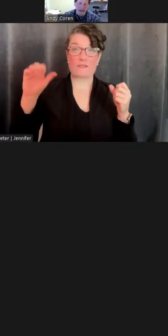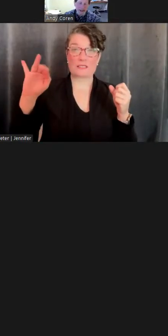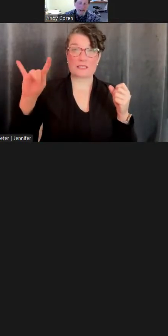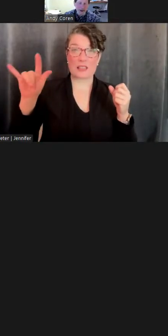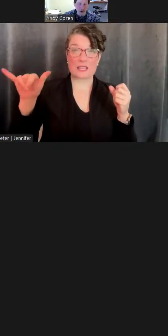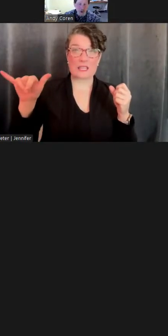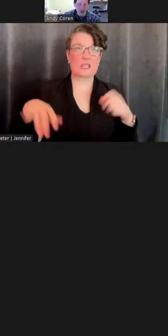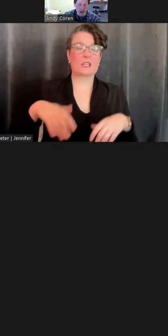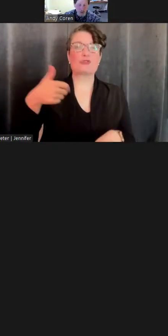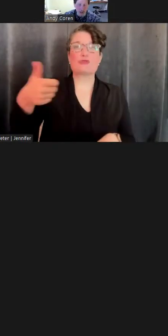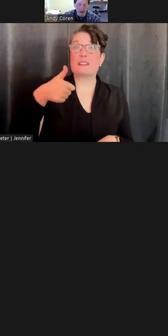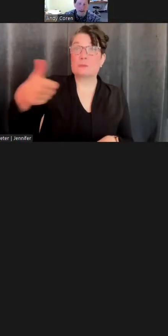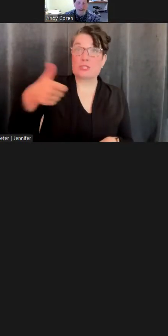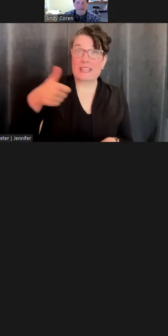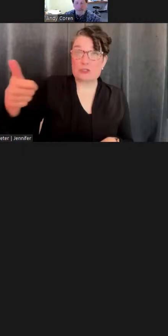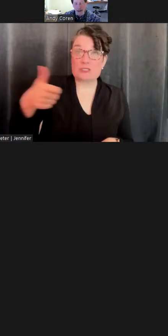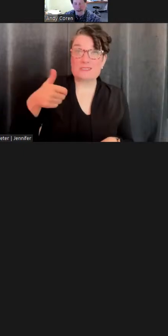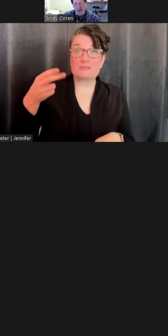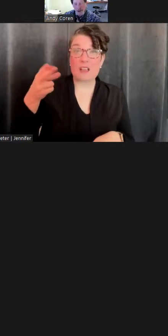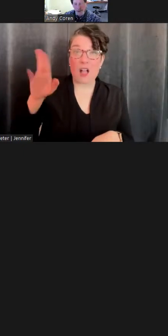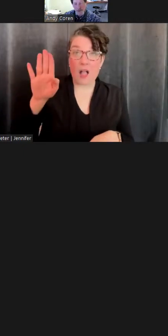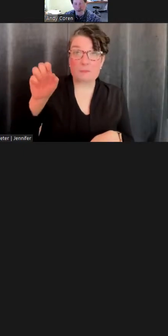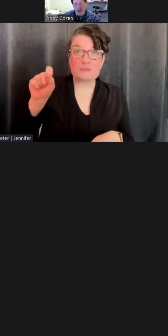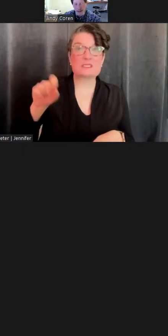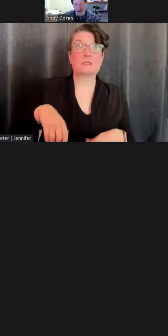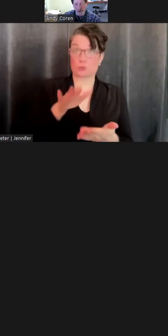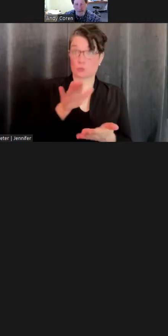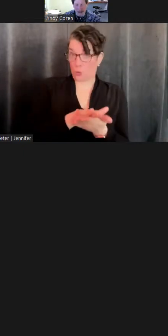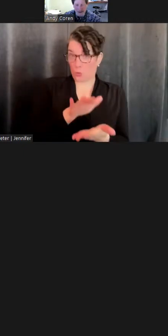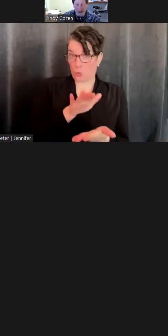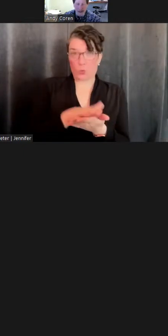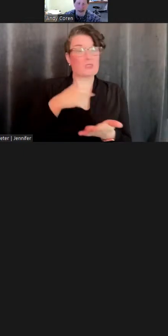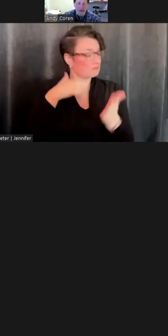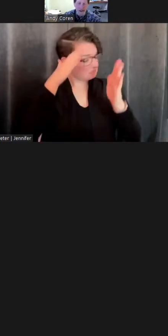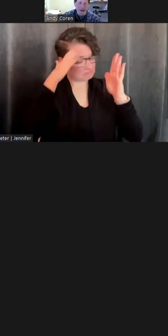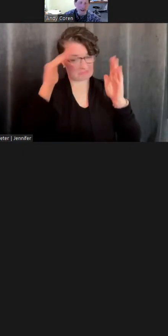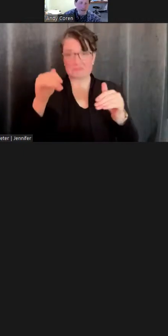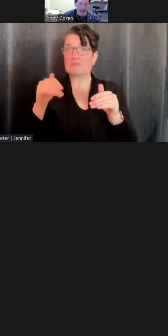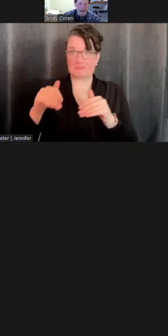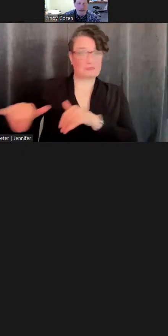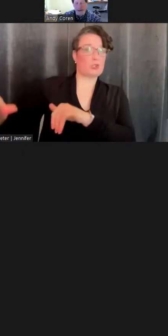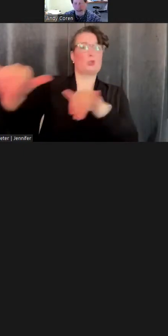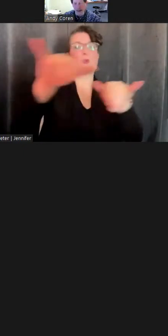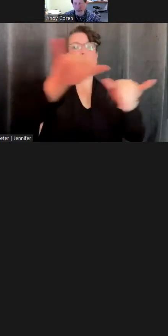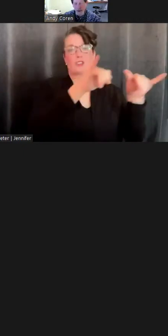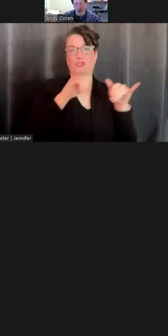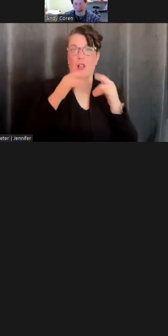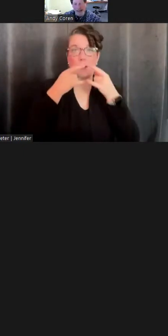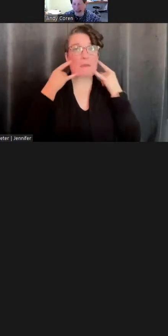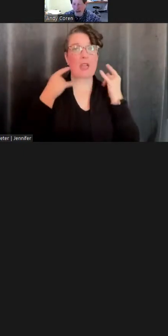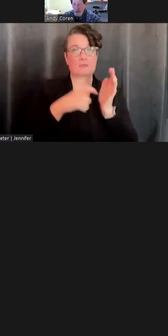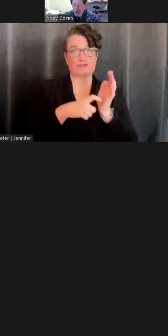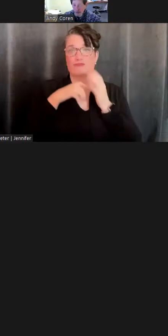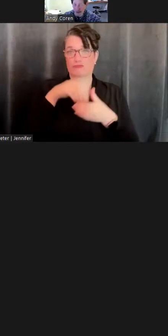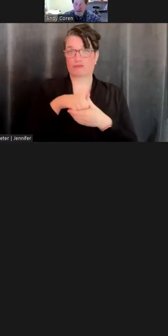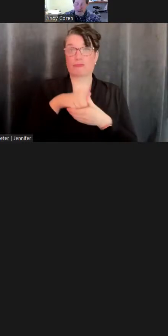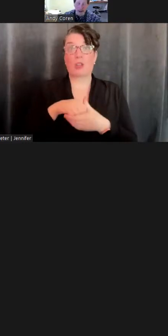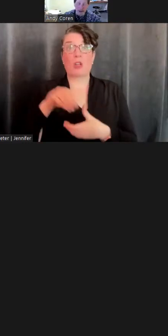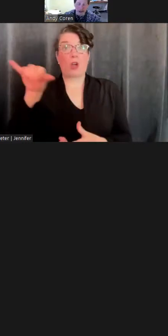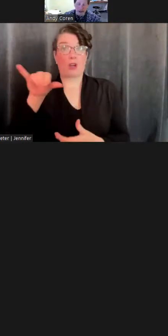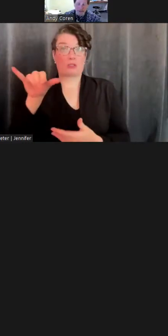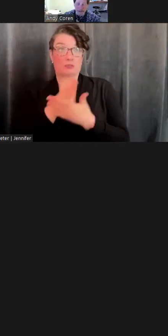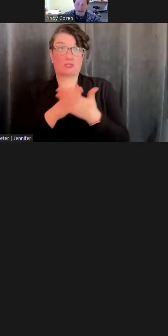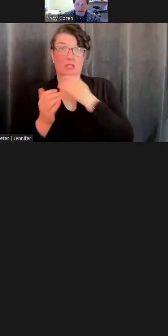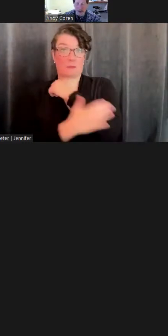I would expect the schools as well to be universal indoor masking. There are some counties that have also had outdoor